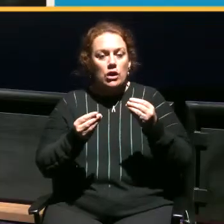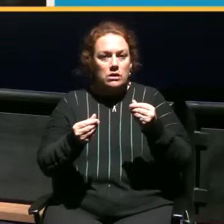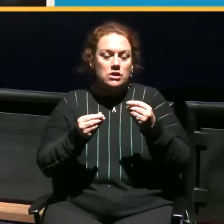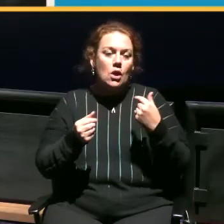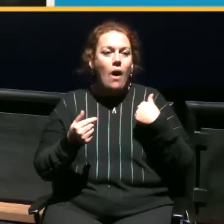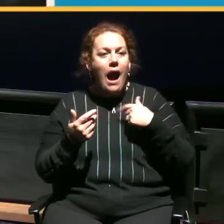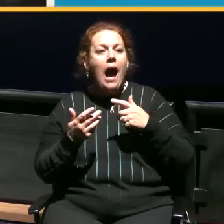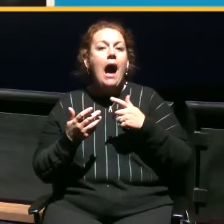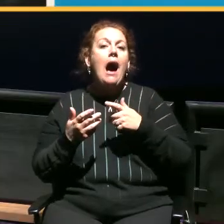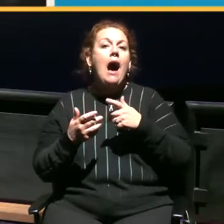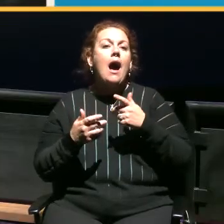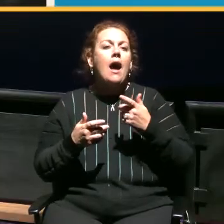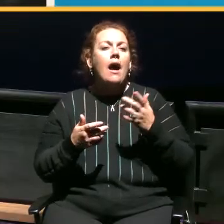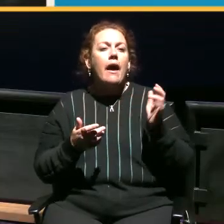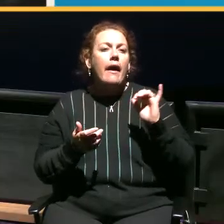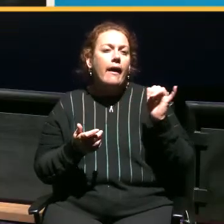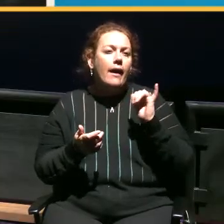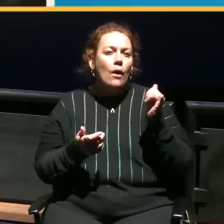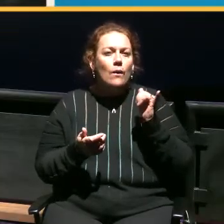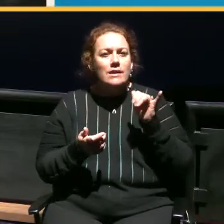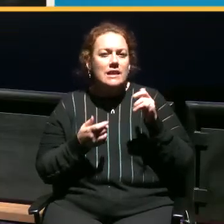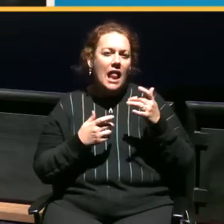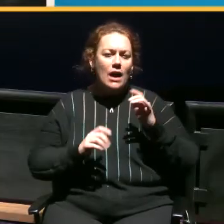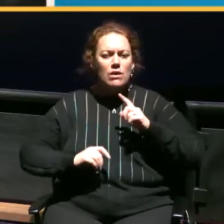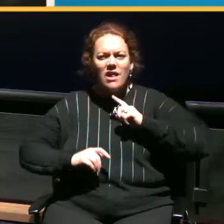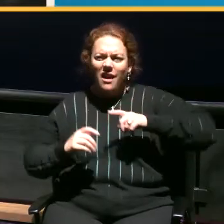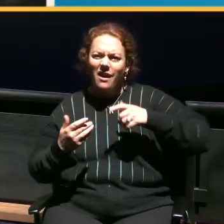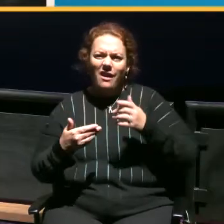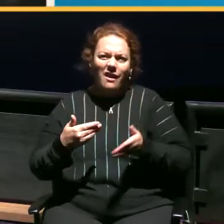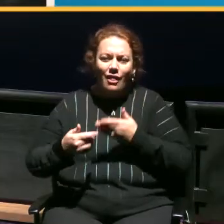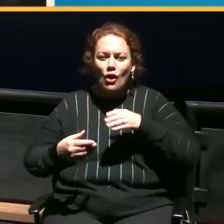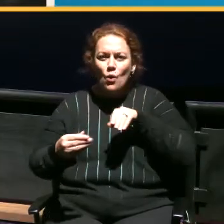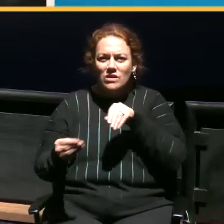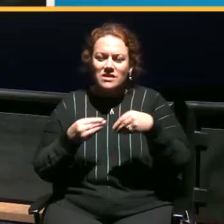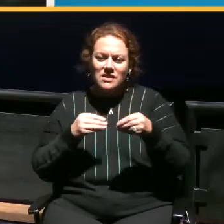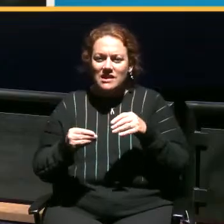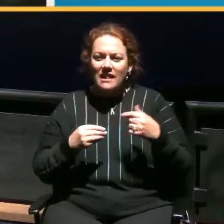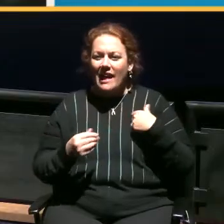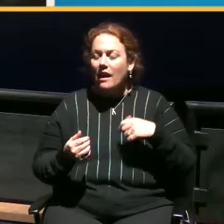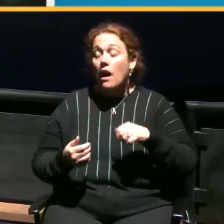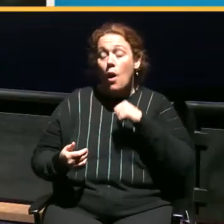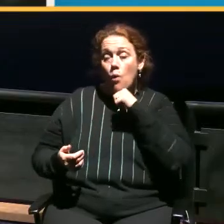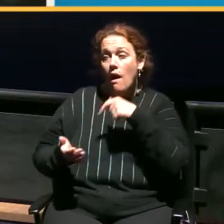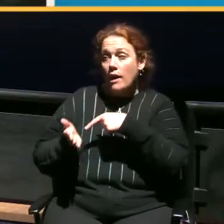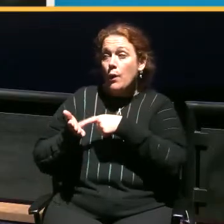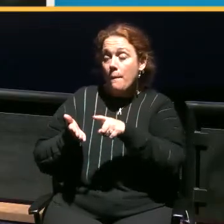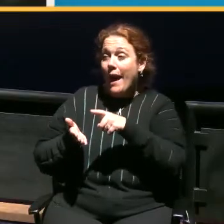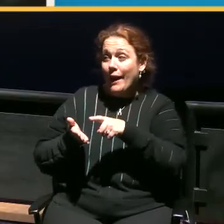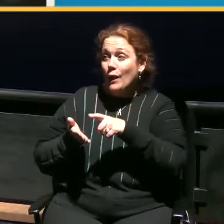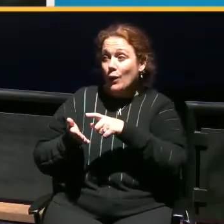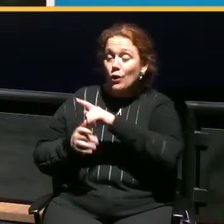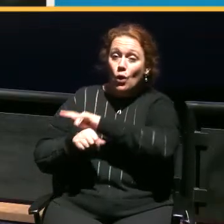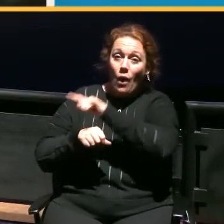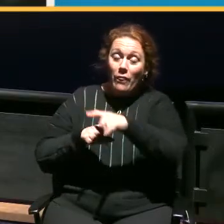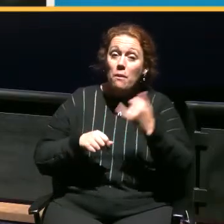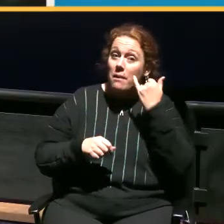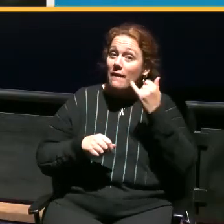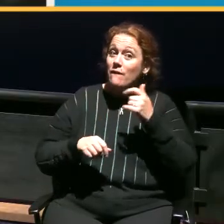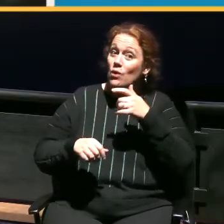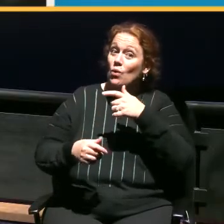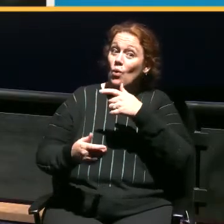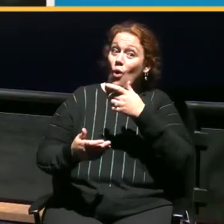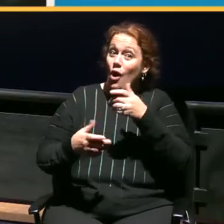was going out to. It was kind of loose, like if you're ever out in LA, we're not going to pay you to go out there, Mike, but if you're out in LA, you